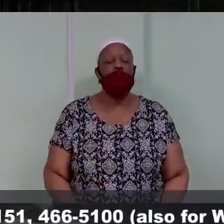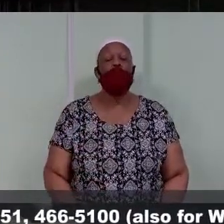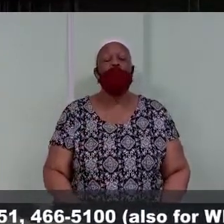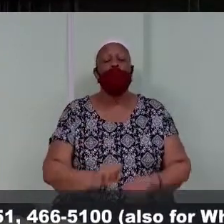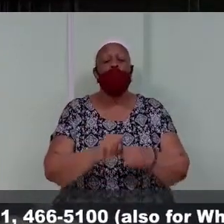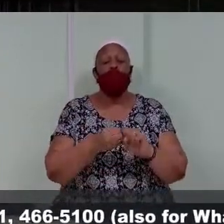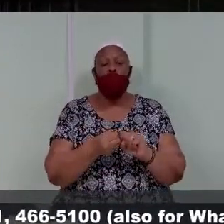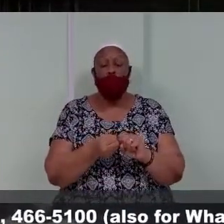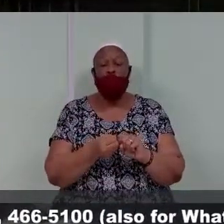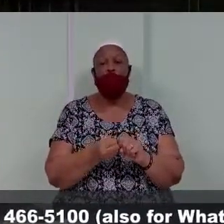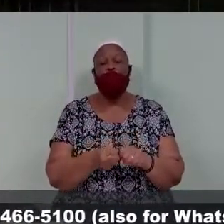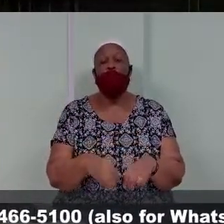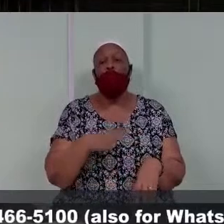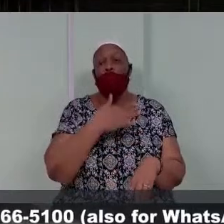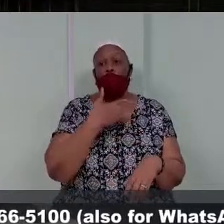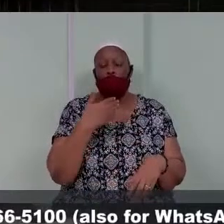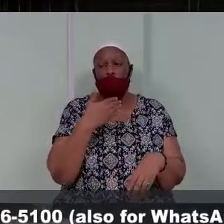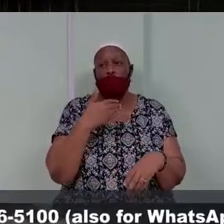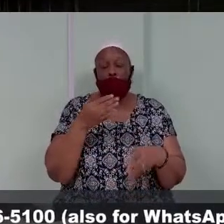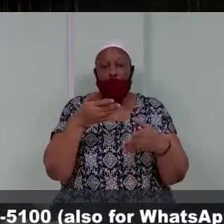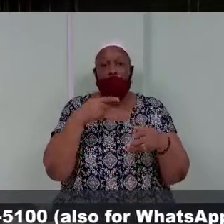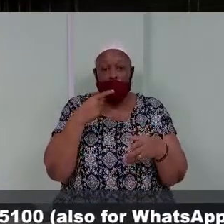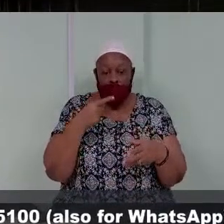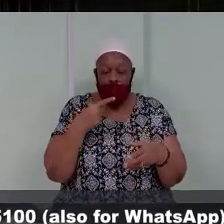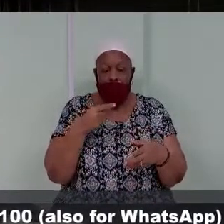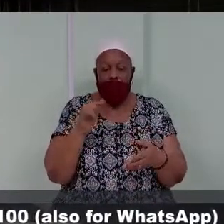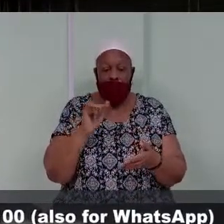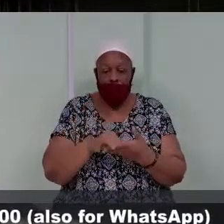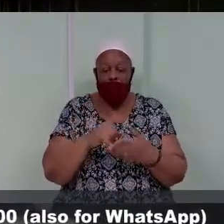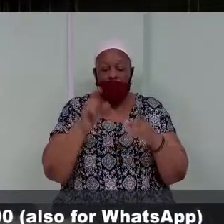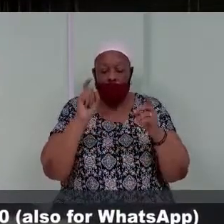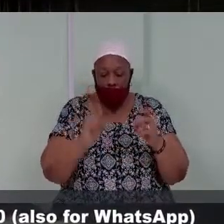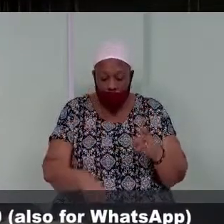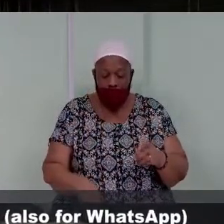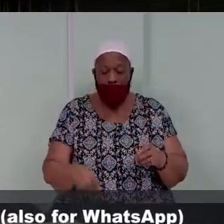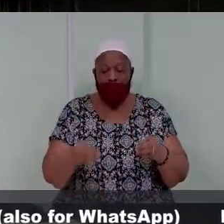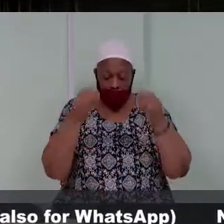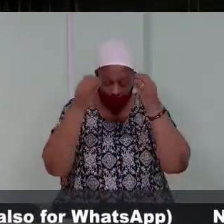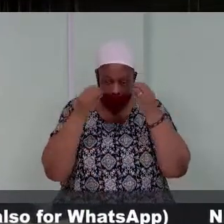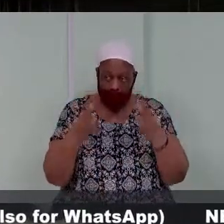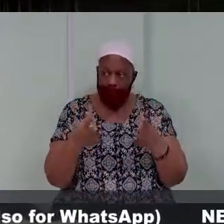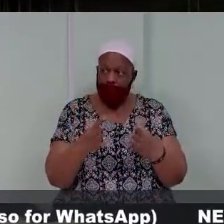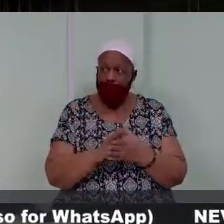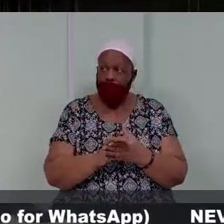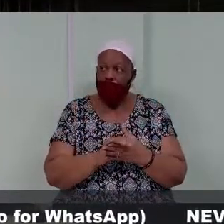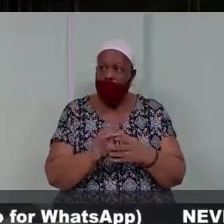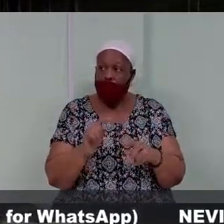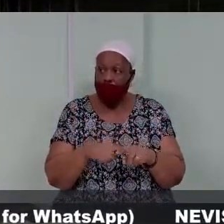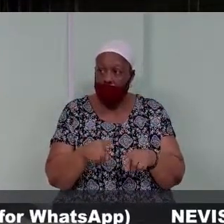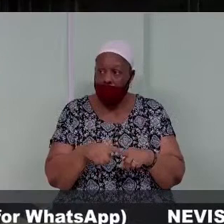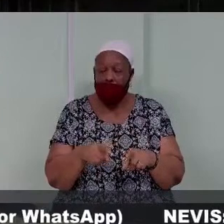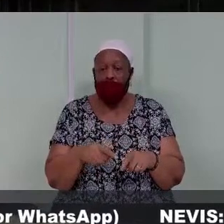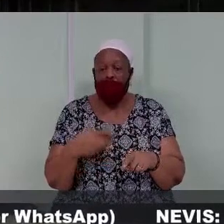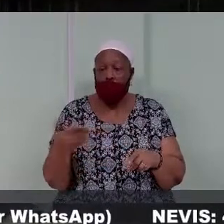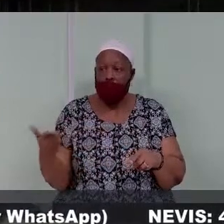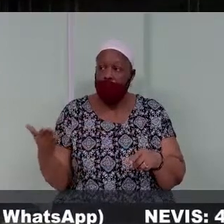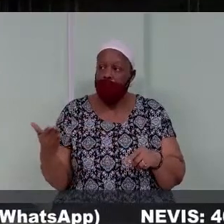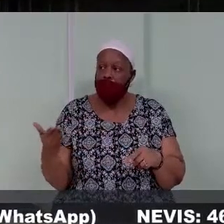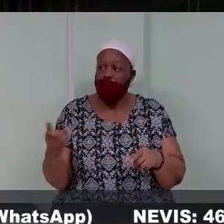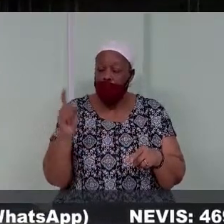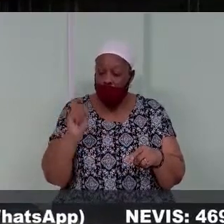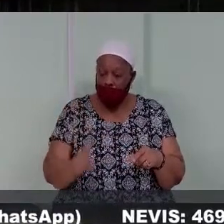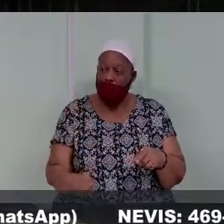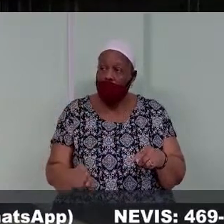OECS and UNICEF. There are other major considerations which include the following.